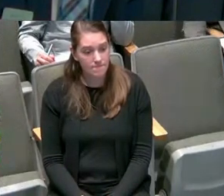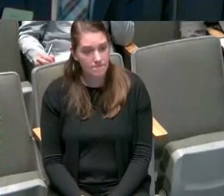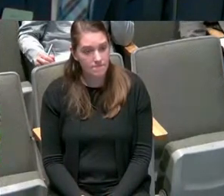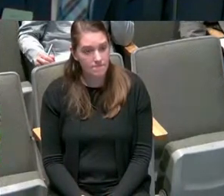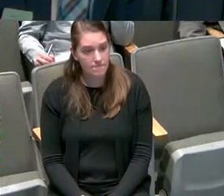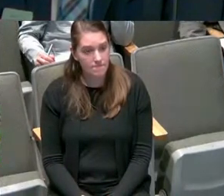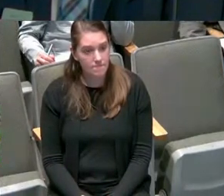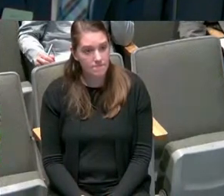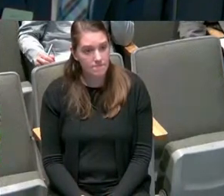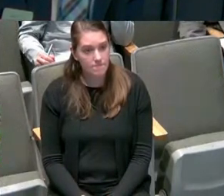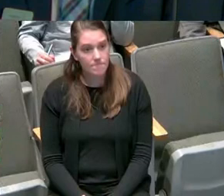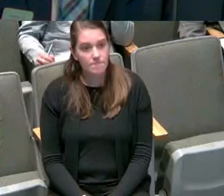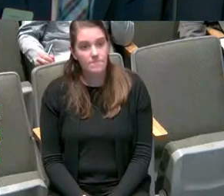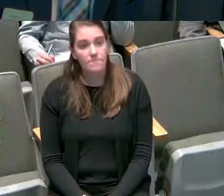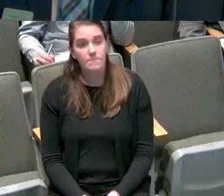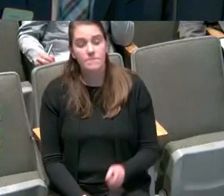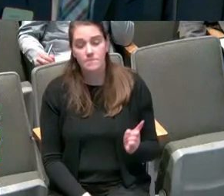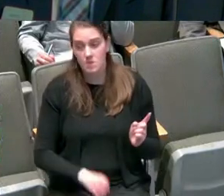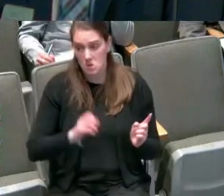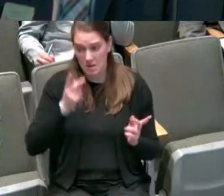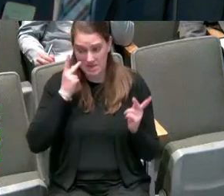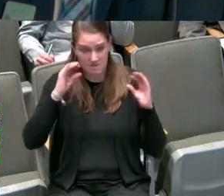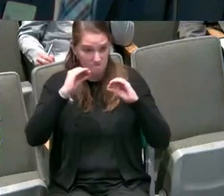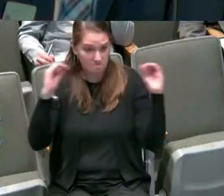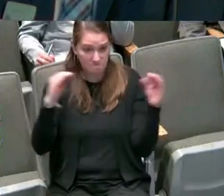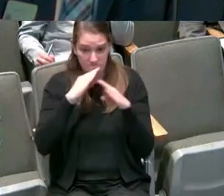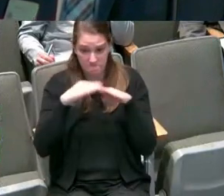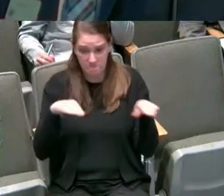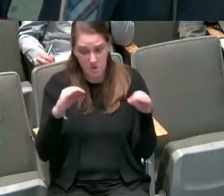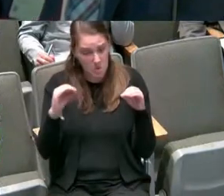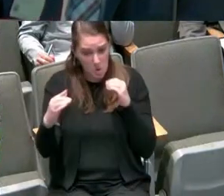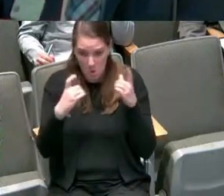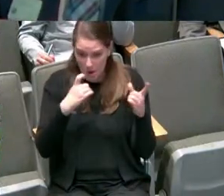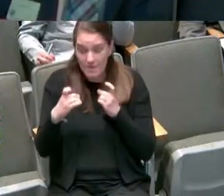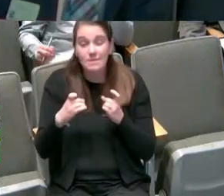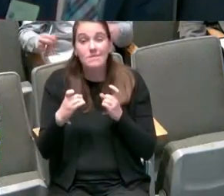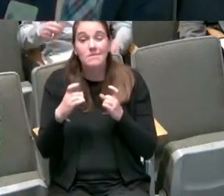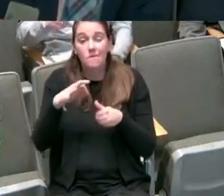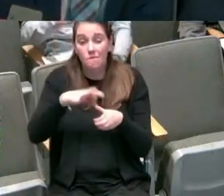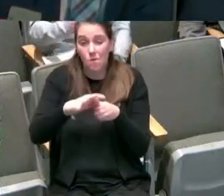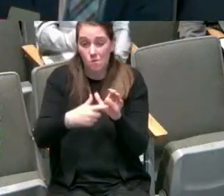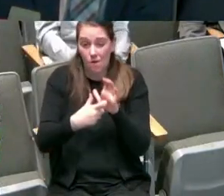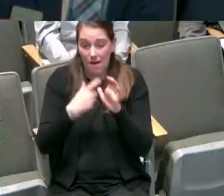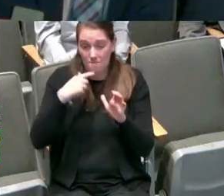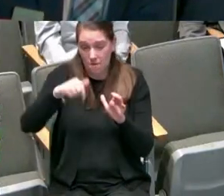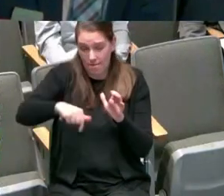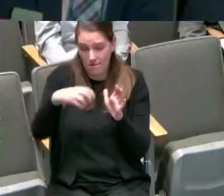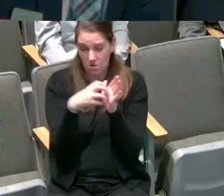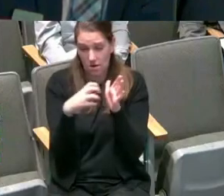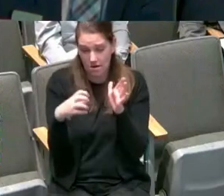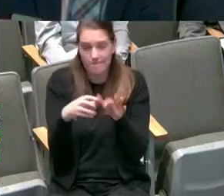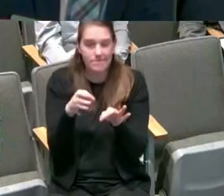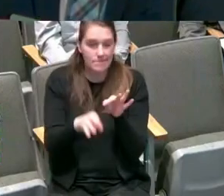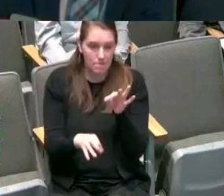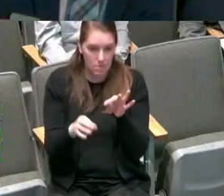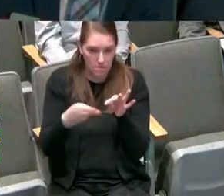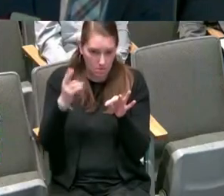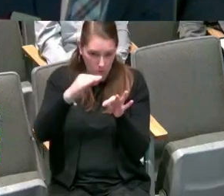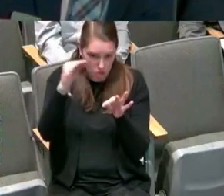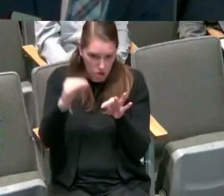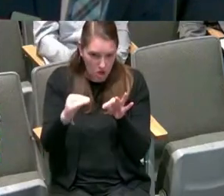okay seeing that there are no questions the vote needed for this article is a simple majority